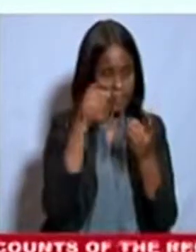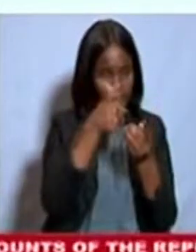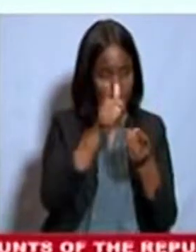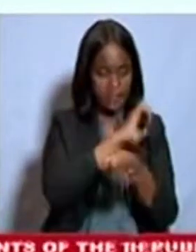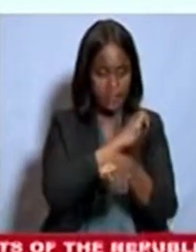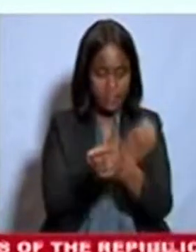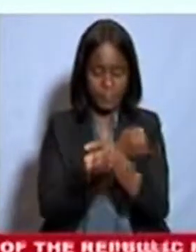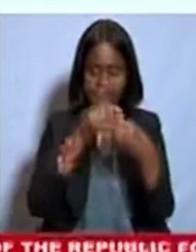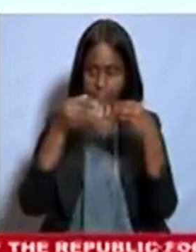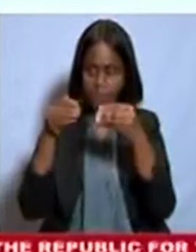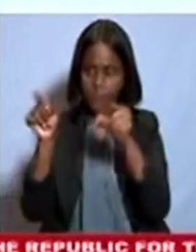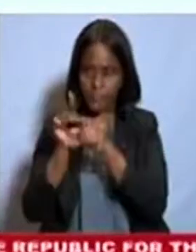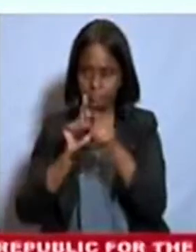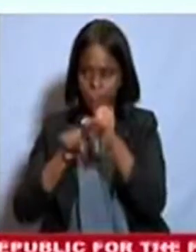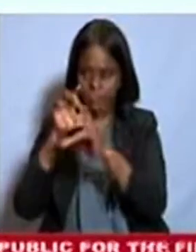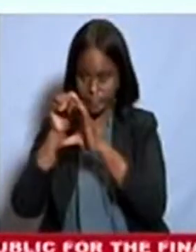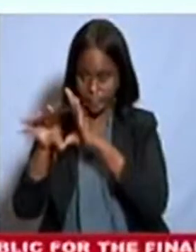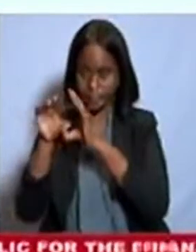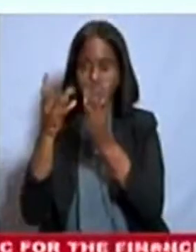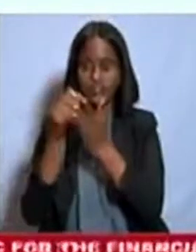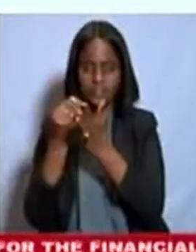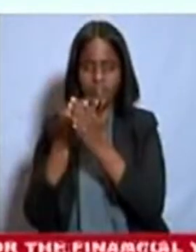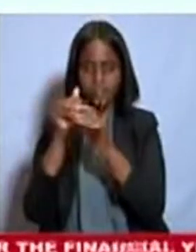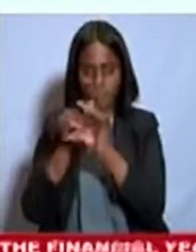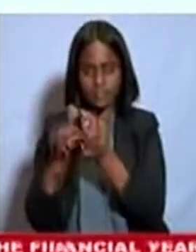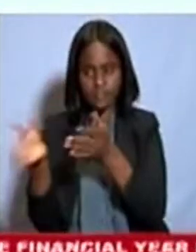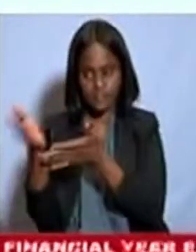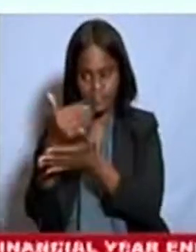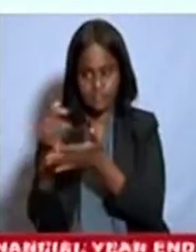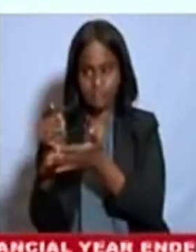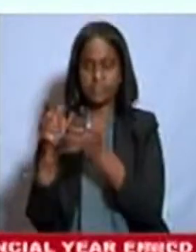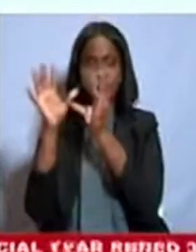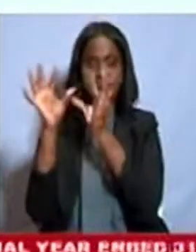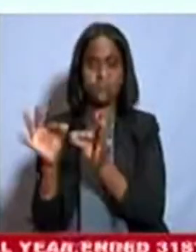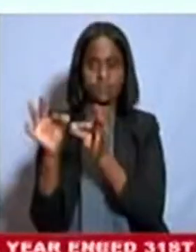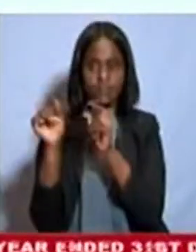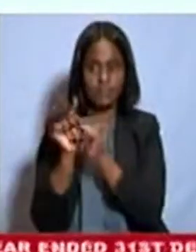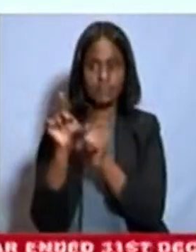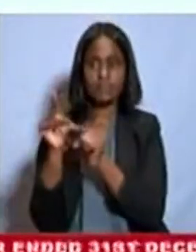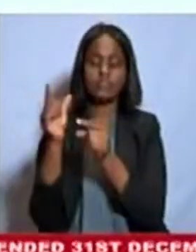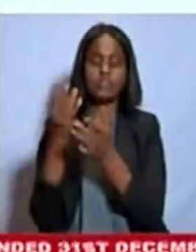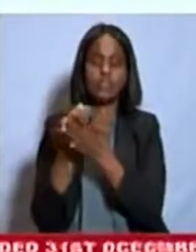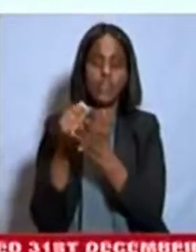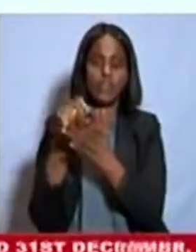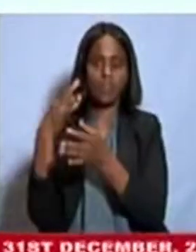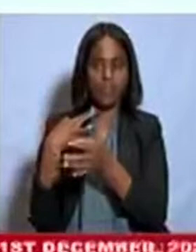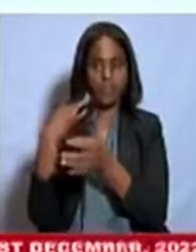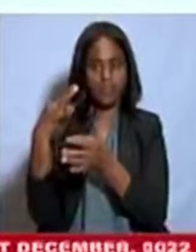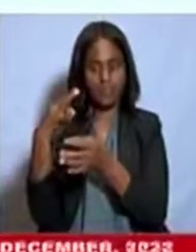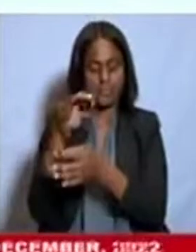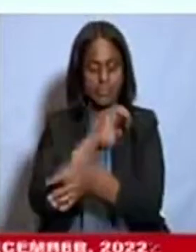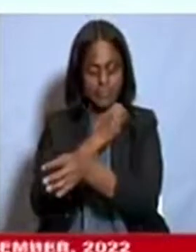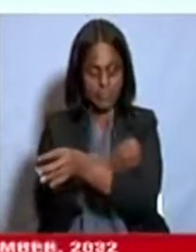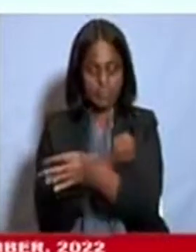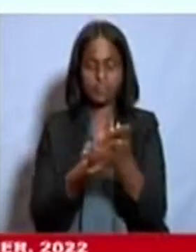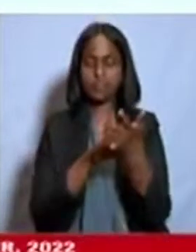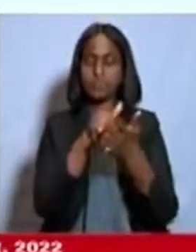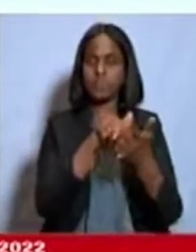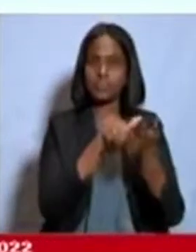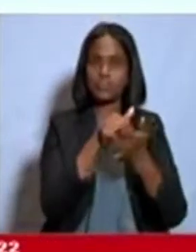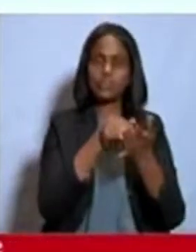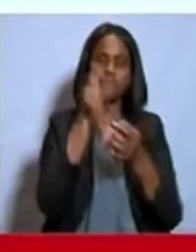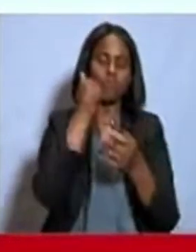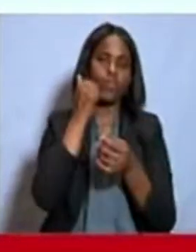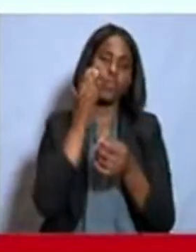to sell and deposit the funds in the recovery accounts, and the funds are applied on empowering the vulnerable